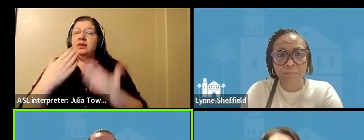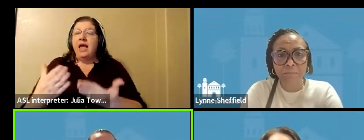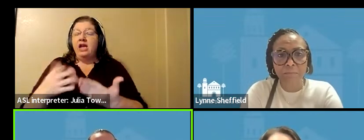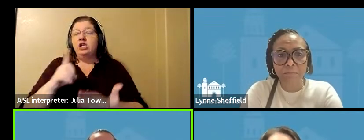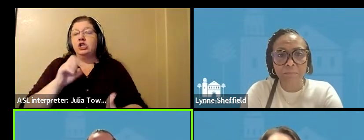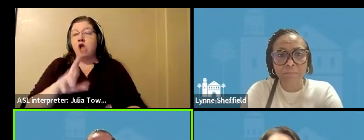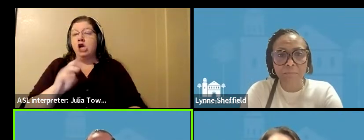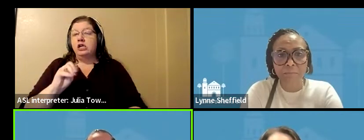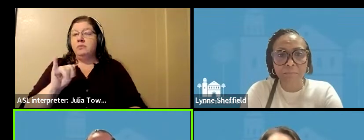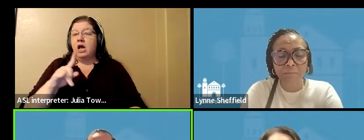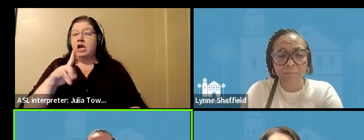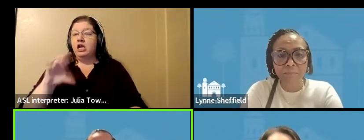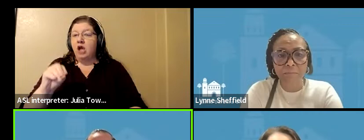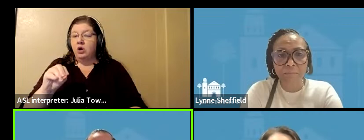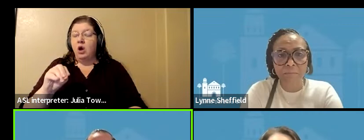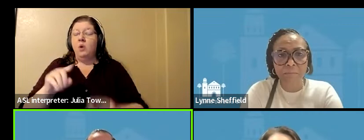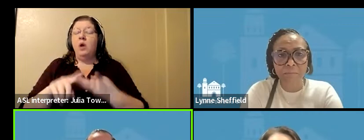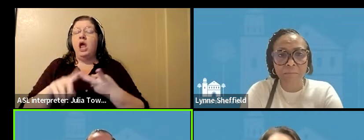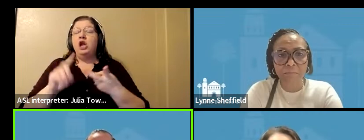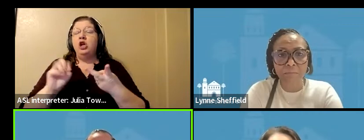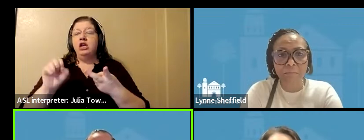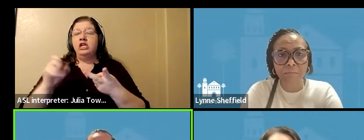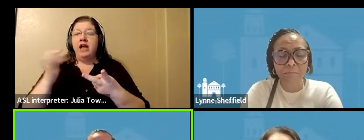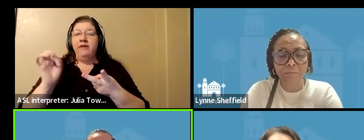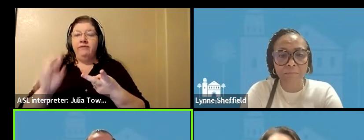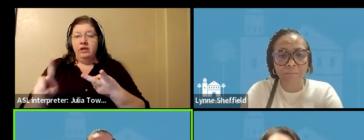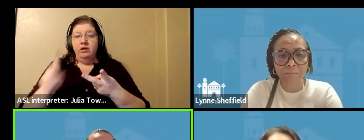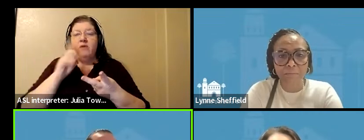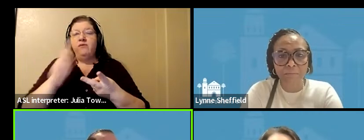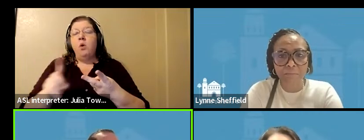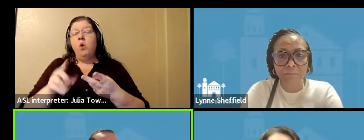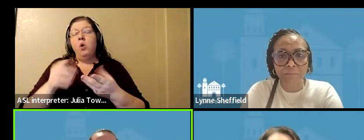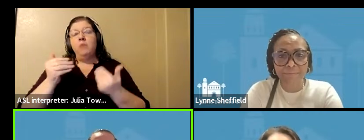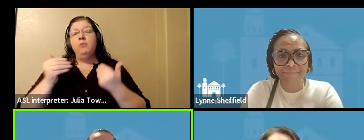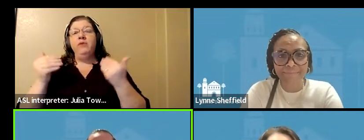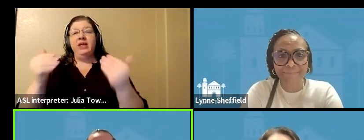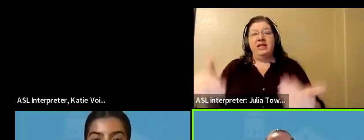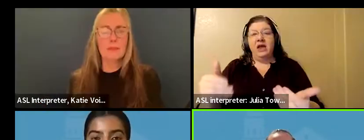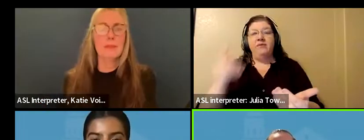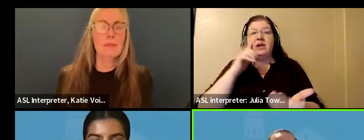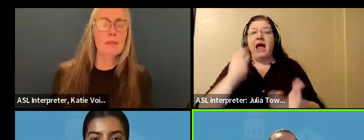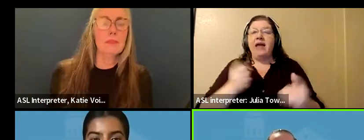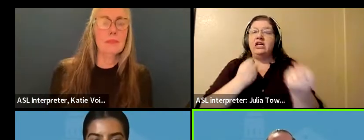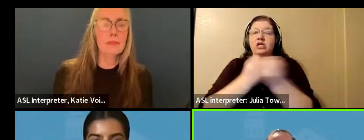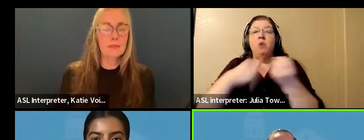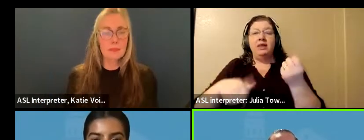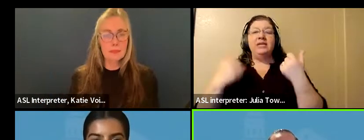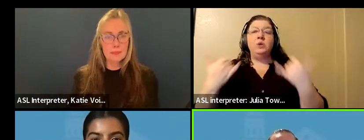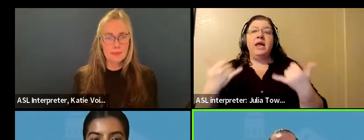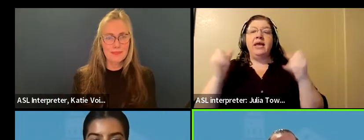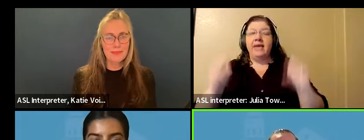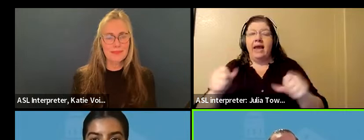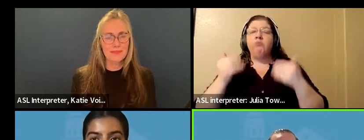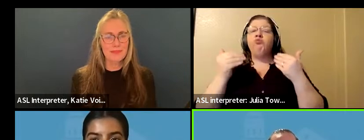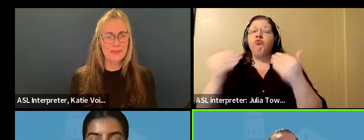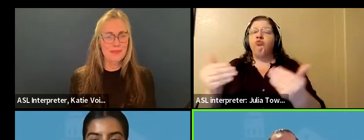Dr. Sheffield for really moving this item forward. And I can support this today.